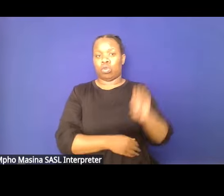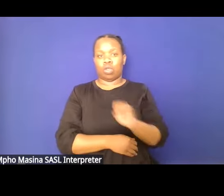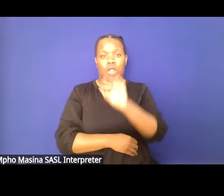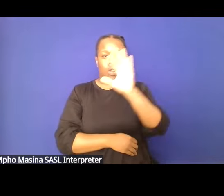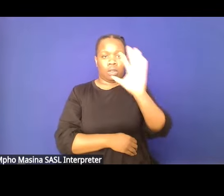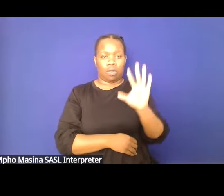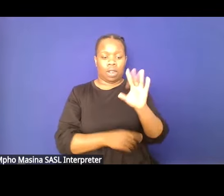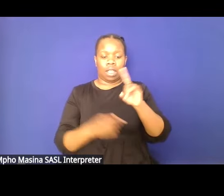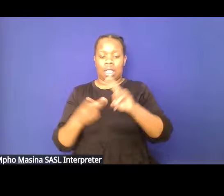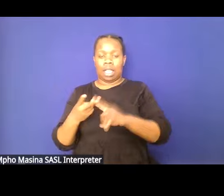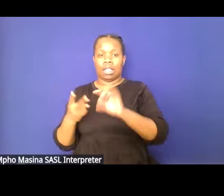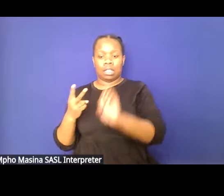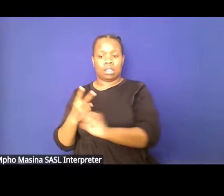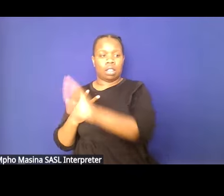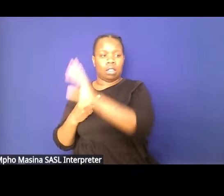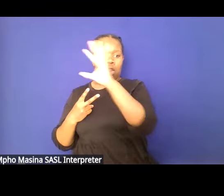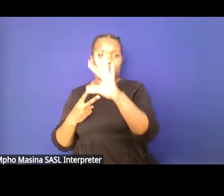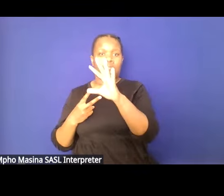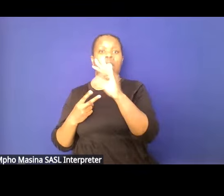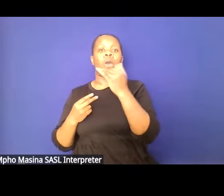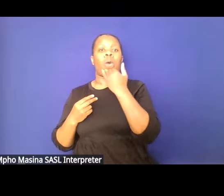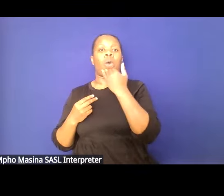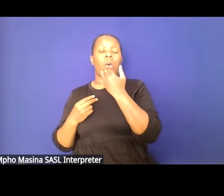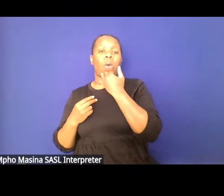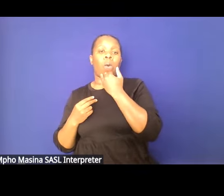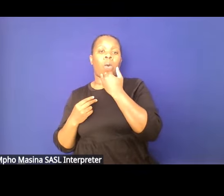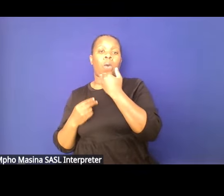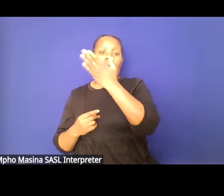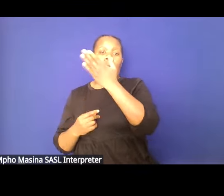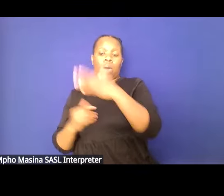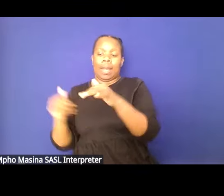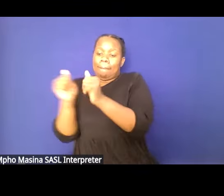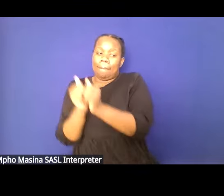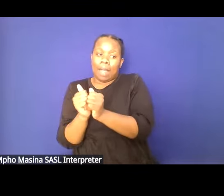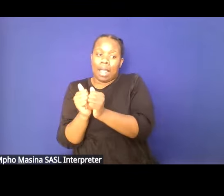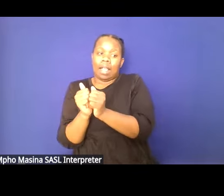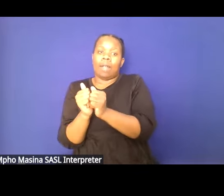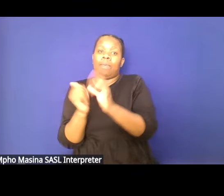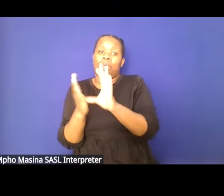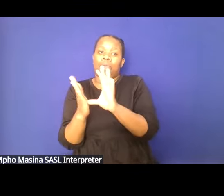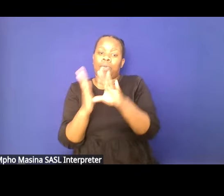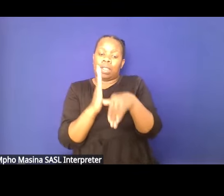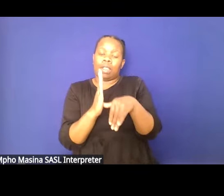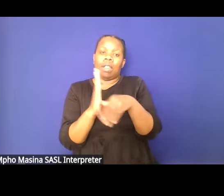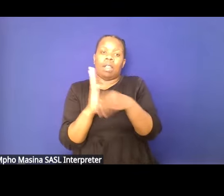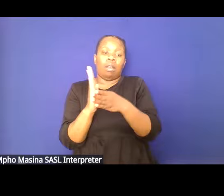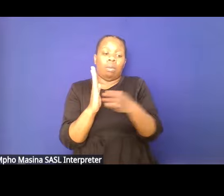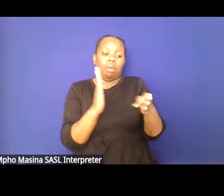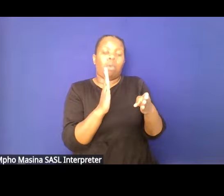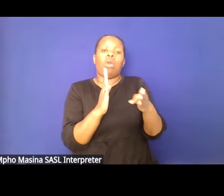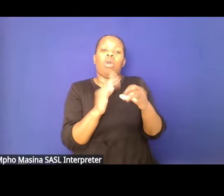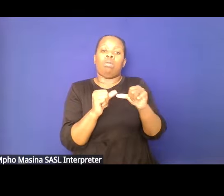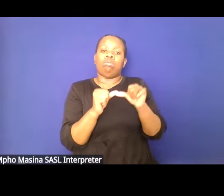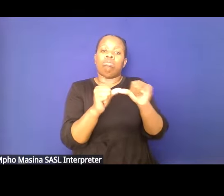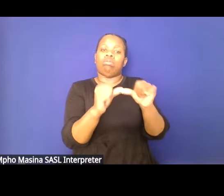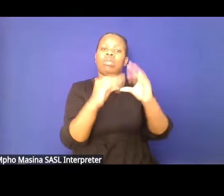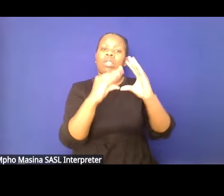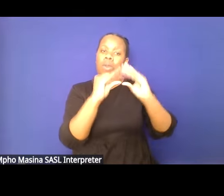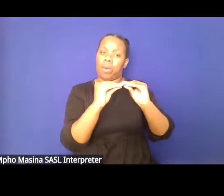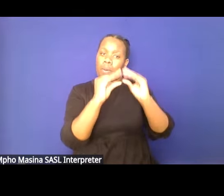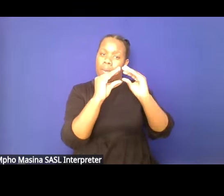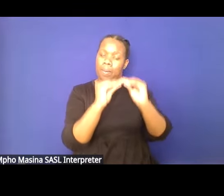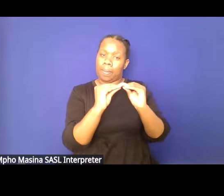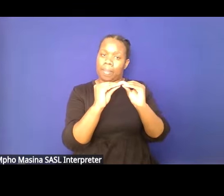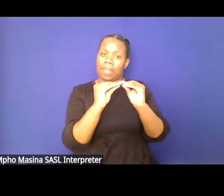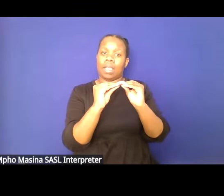Disability Alliance, with whom in partnership we conceived this webinar. As Nelly